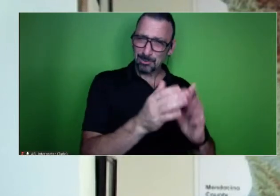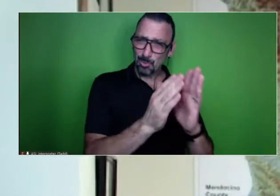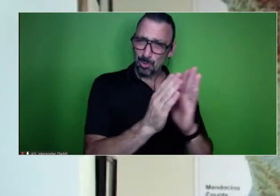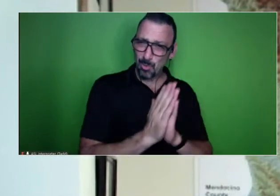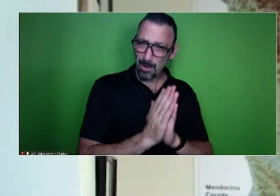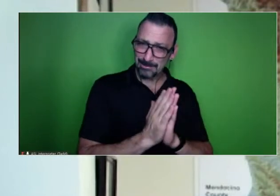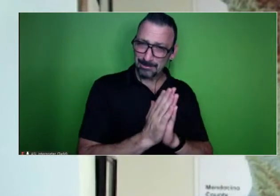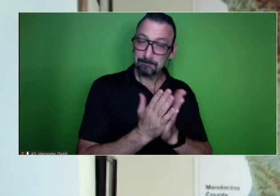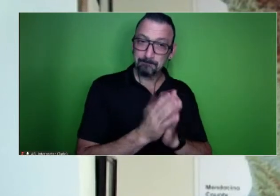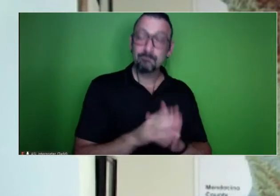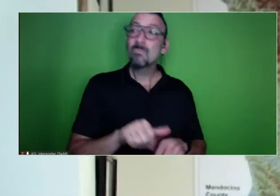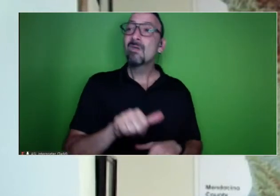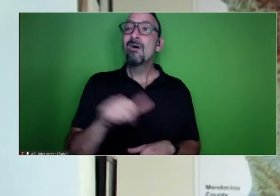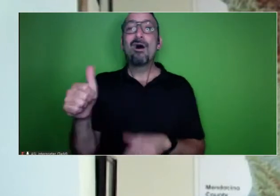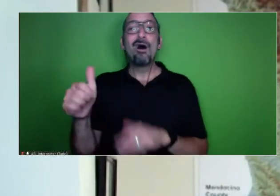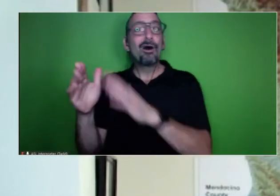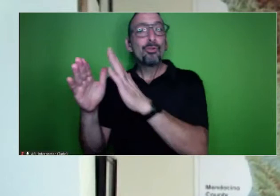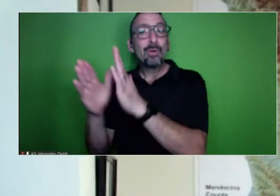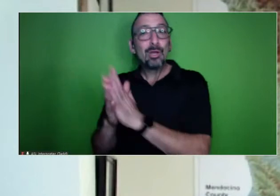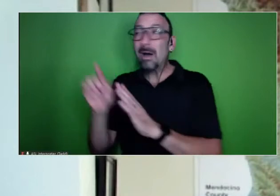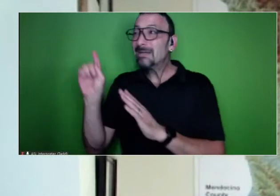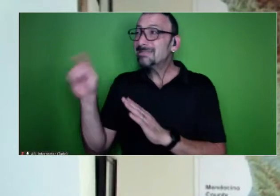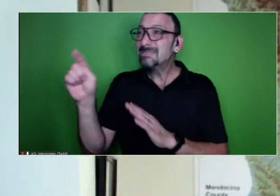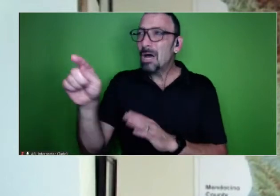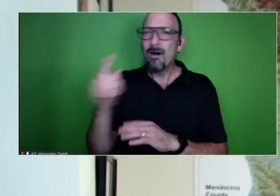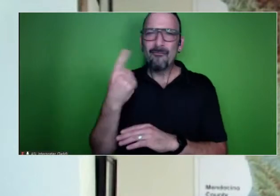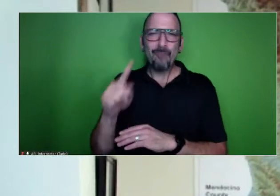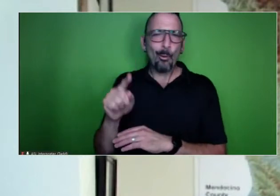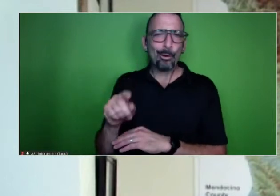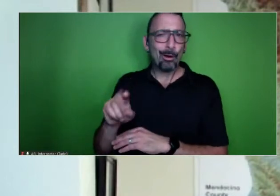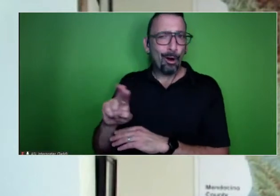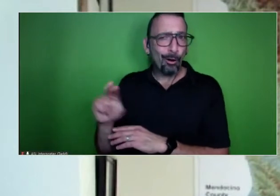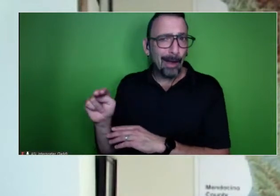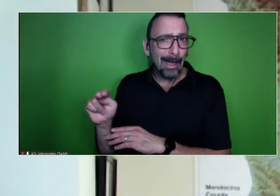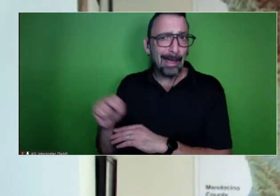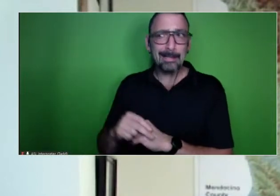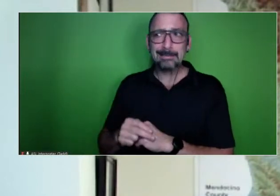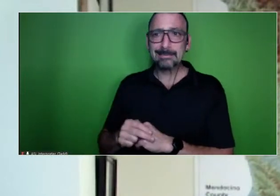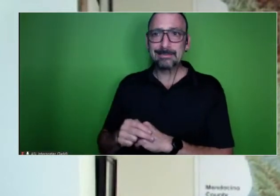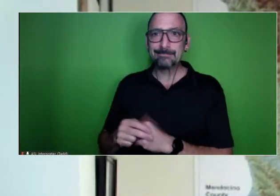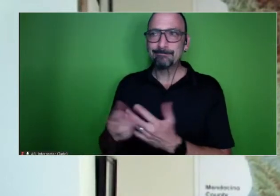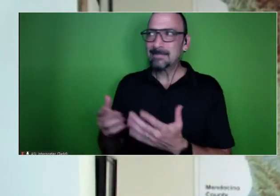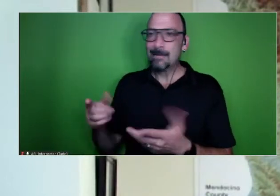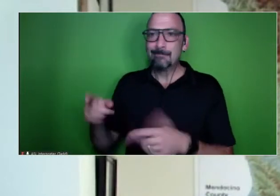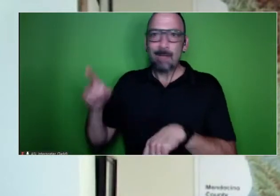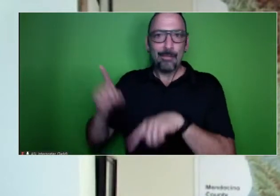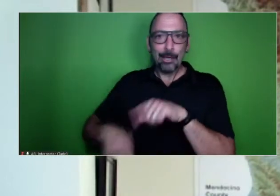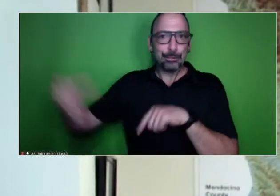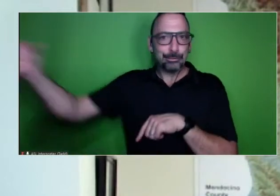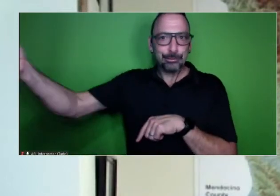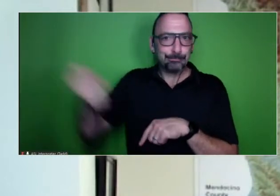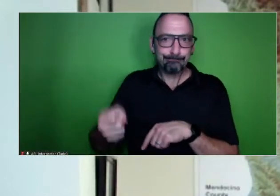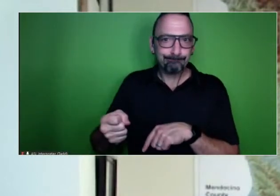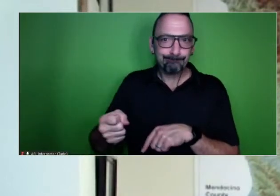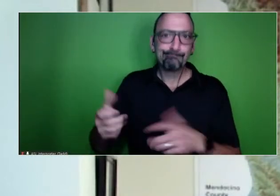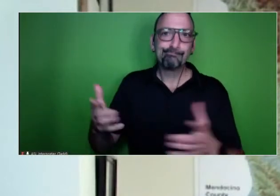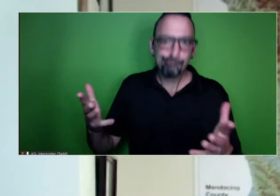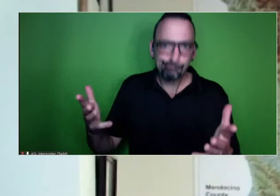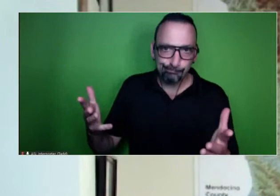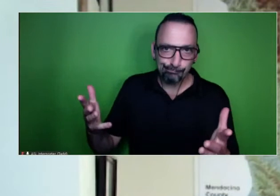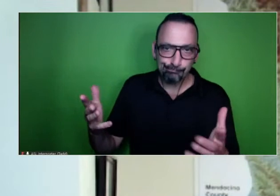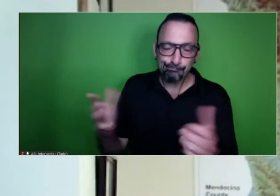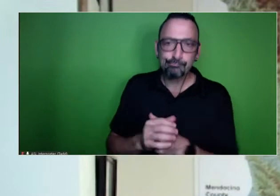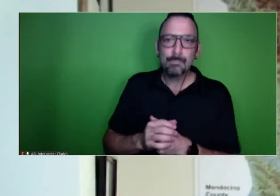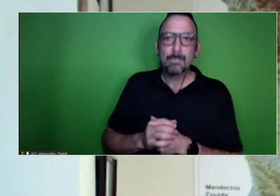other requests were made for RNs and others, they were not able to fulfill it. So they have gone